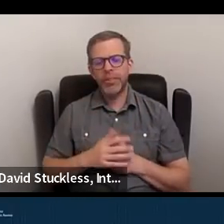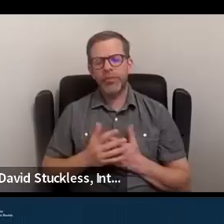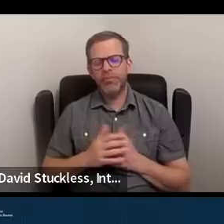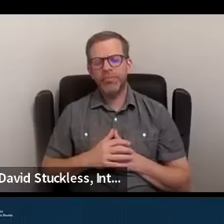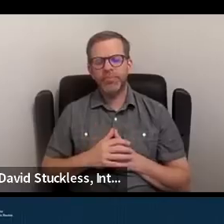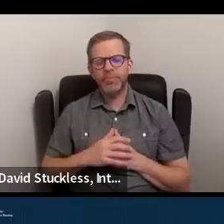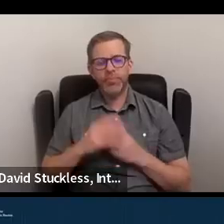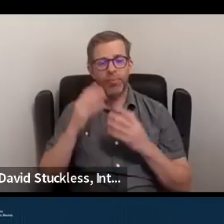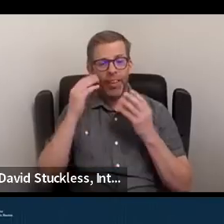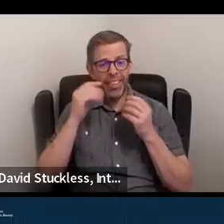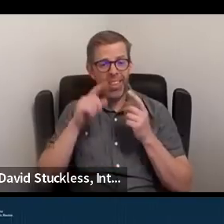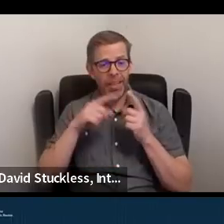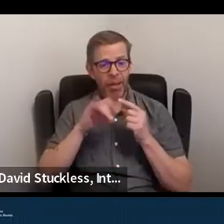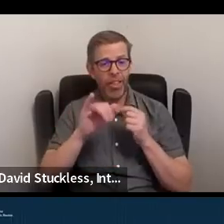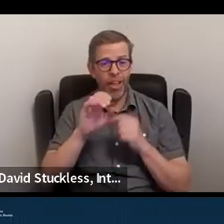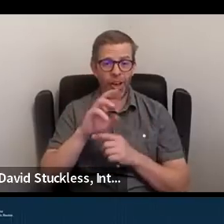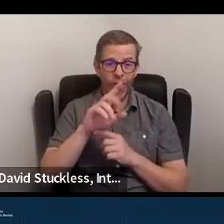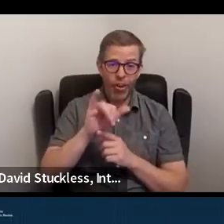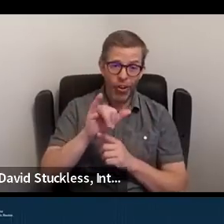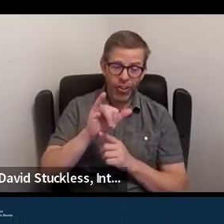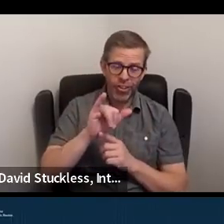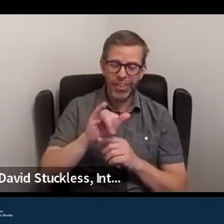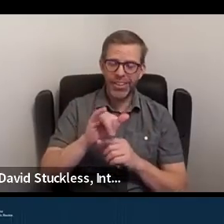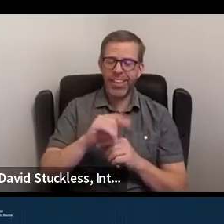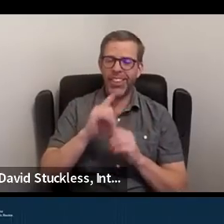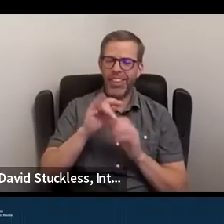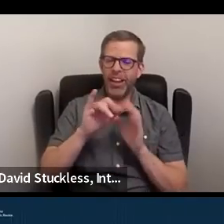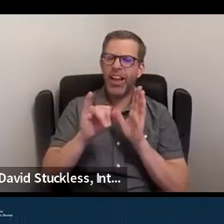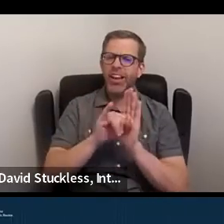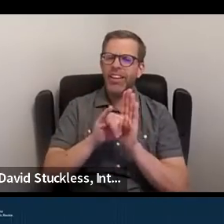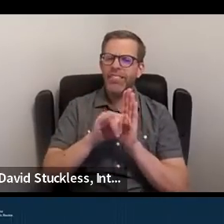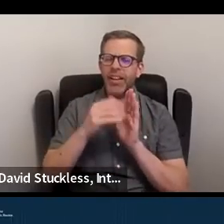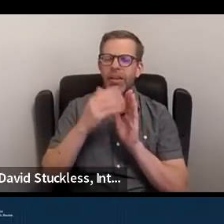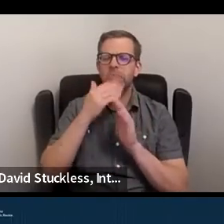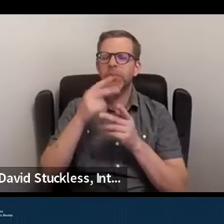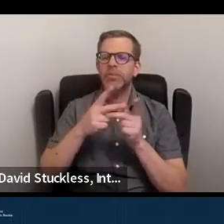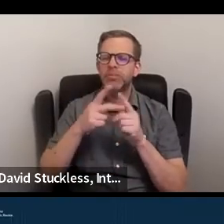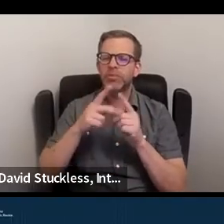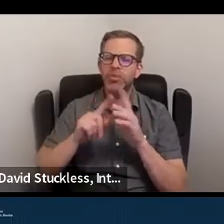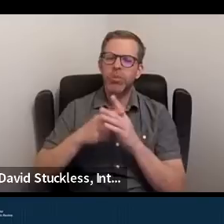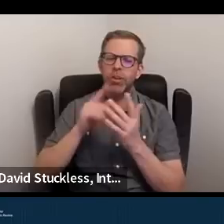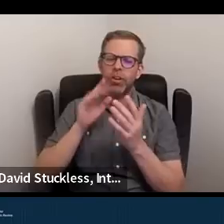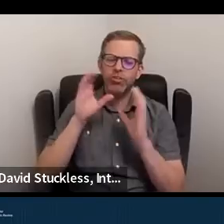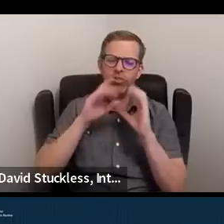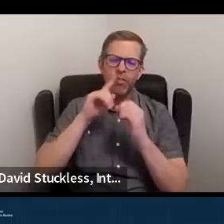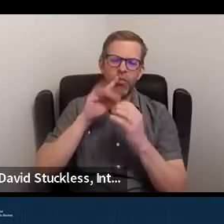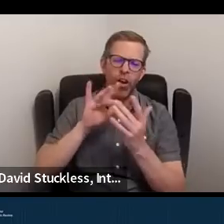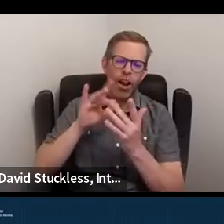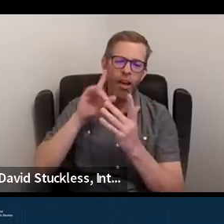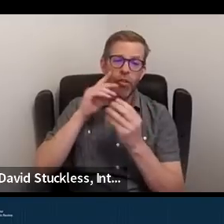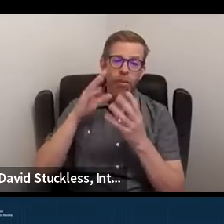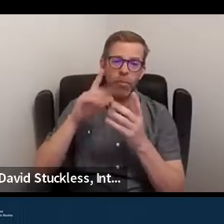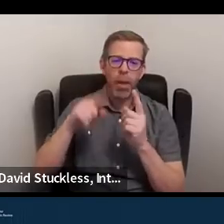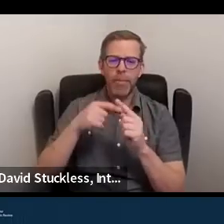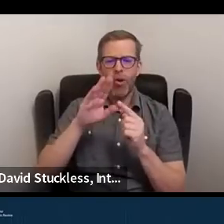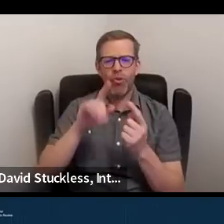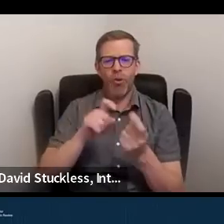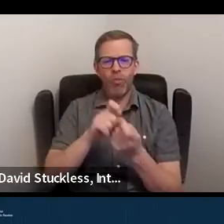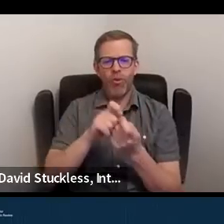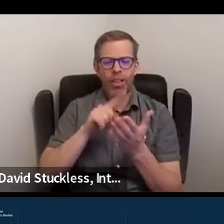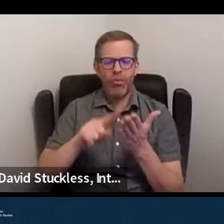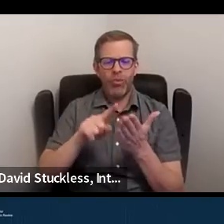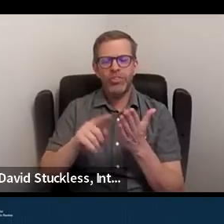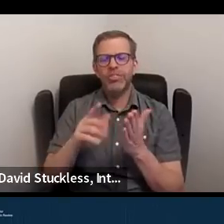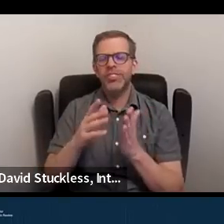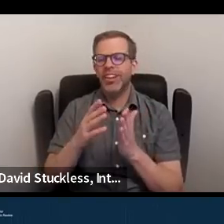it early and then identify. Often the best place to begin searching for contacts for information about your particular research is to